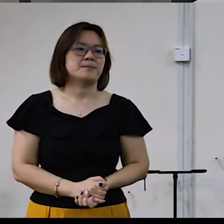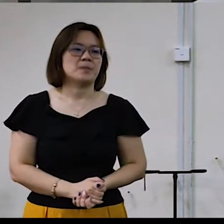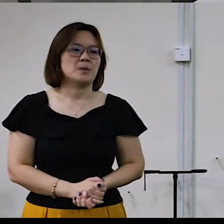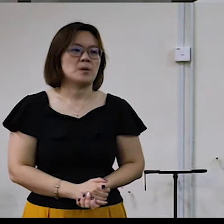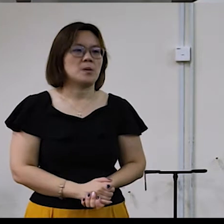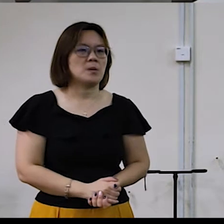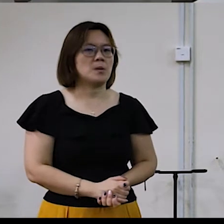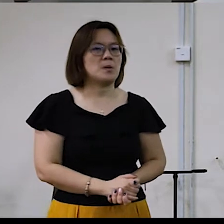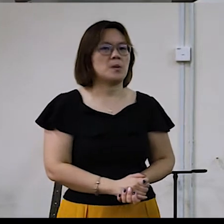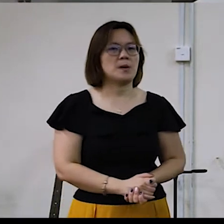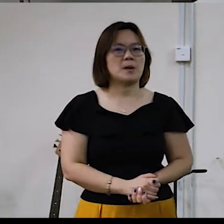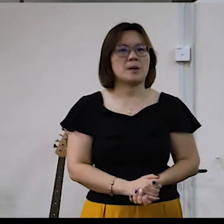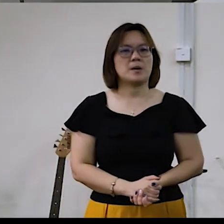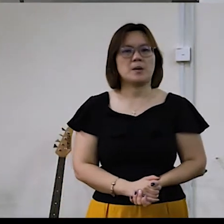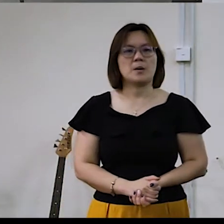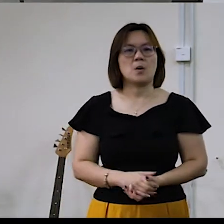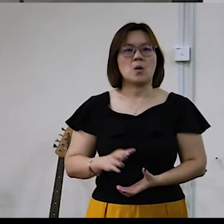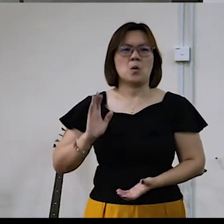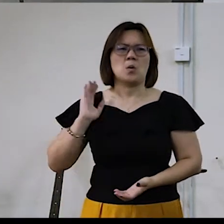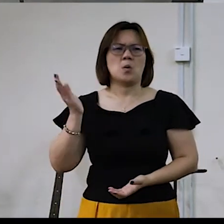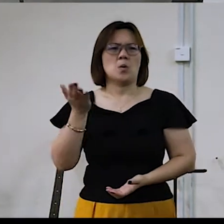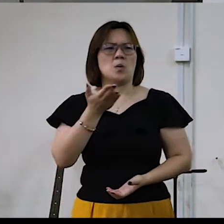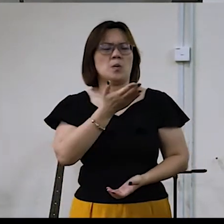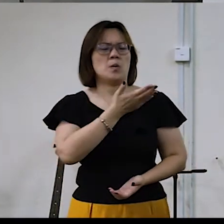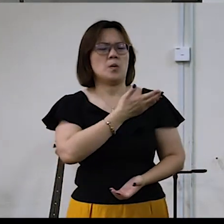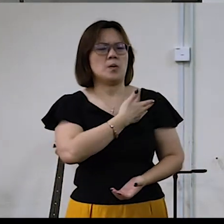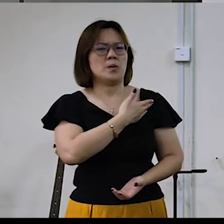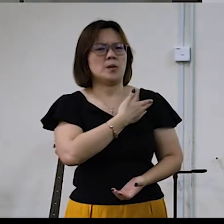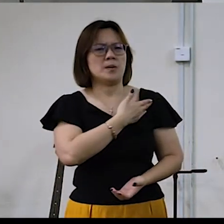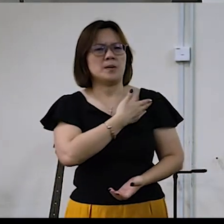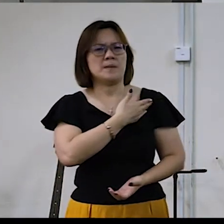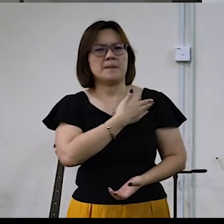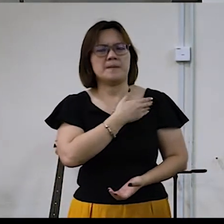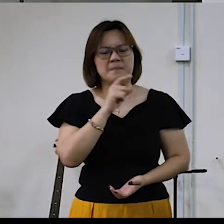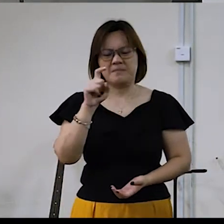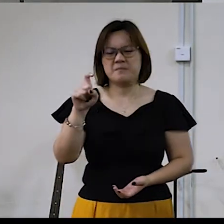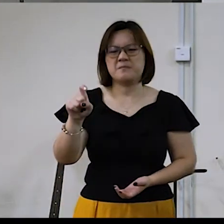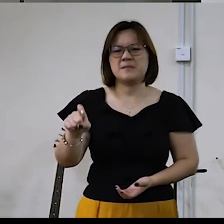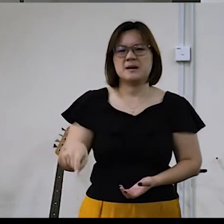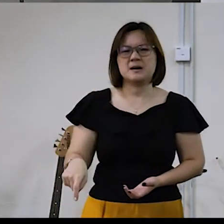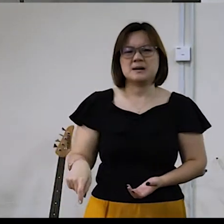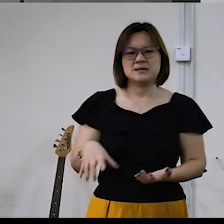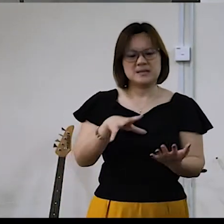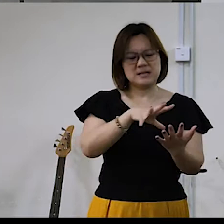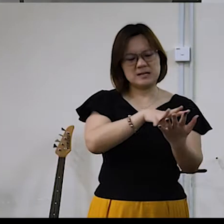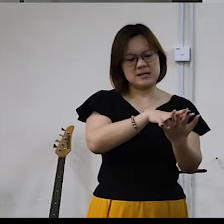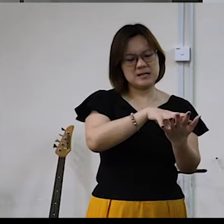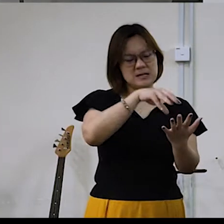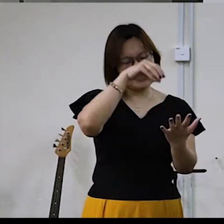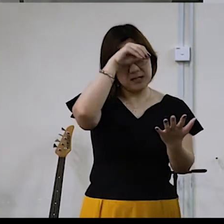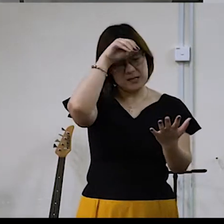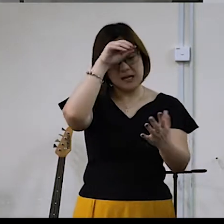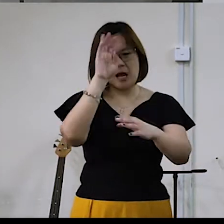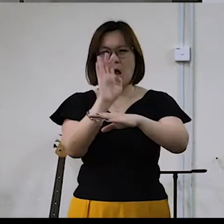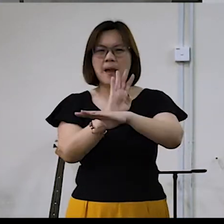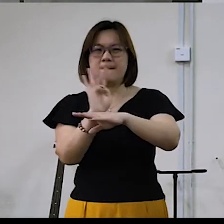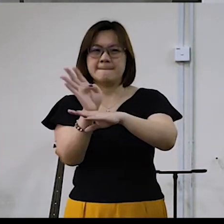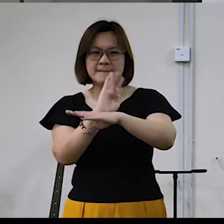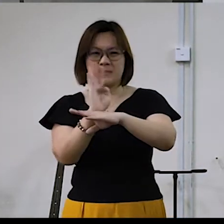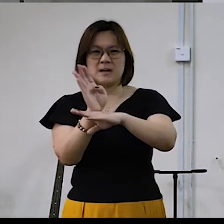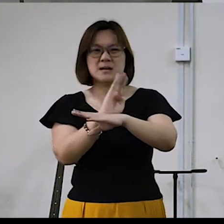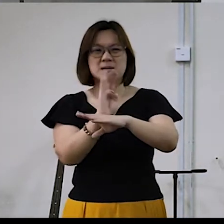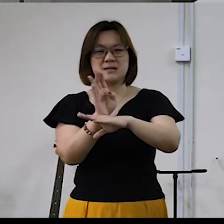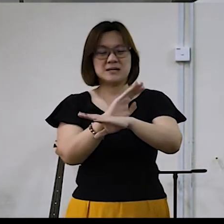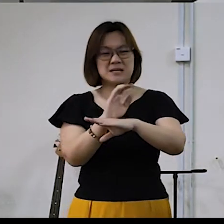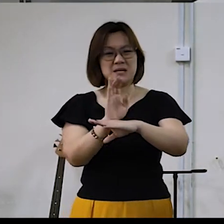are enjoying the voice of God, you are busy with the newspaper, you're busy with COVID-19, you're busy with that magazine, you're busy